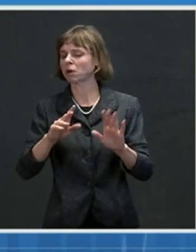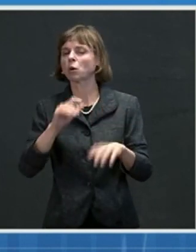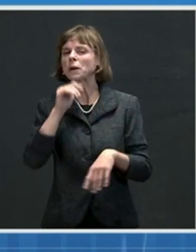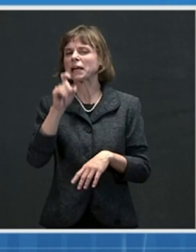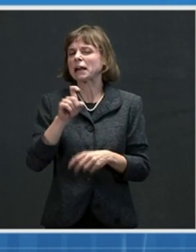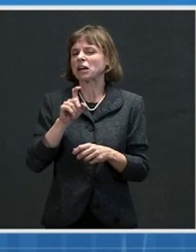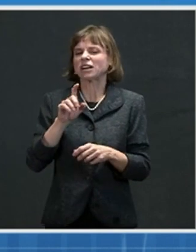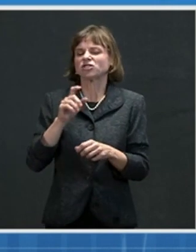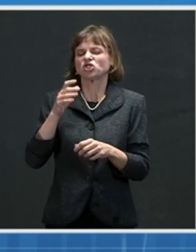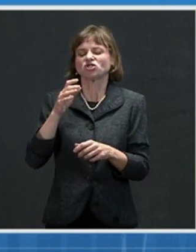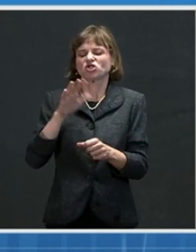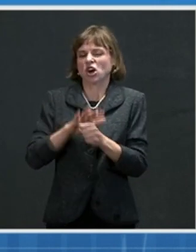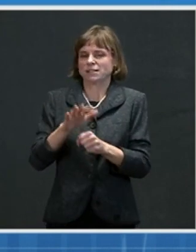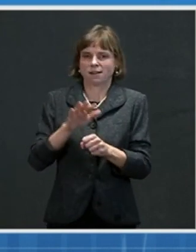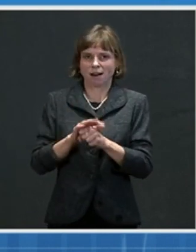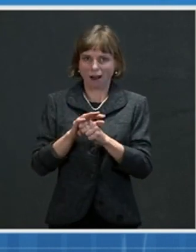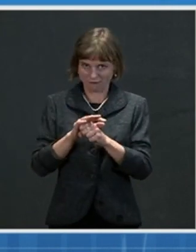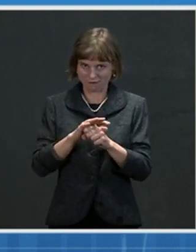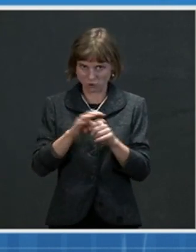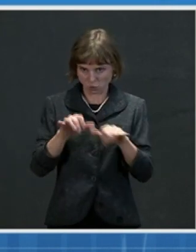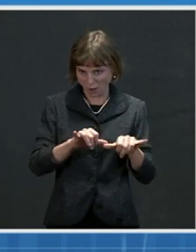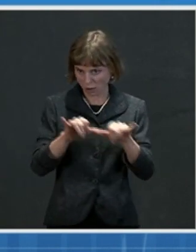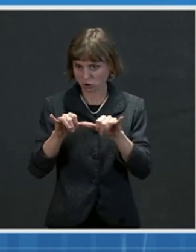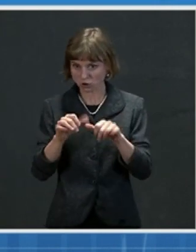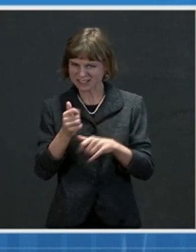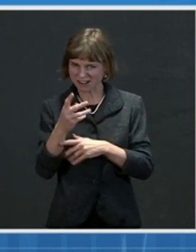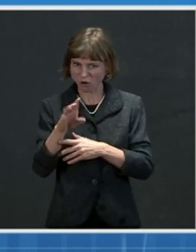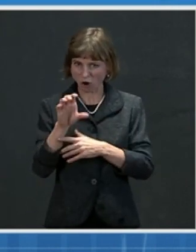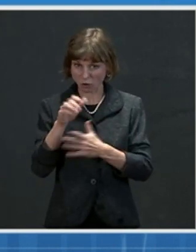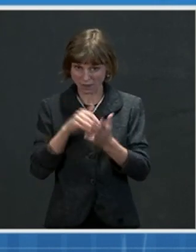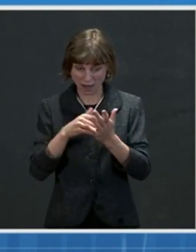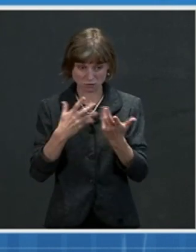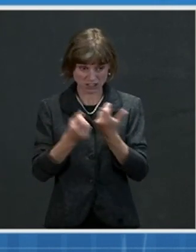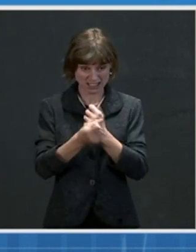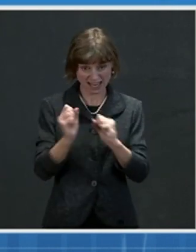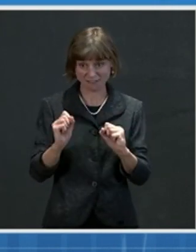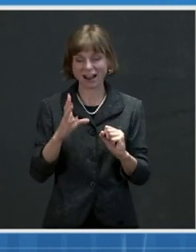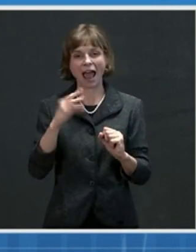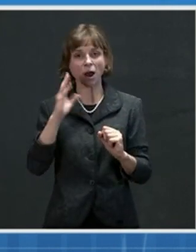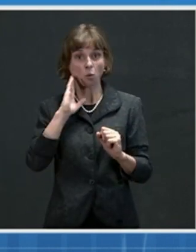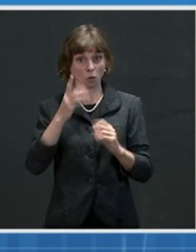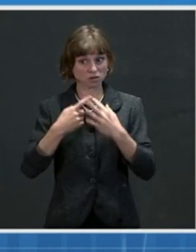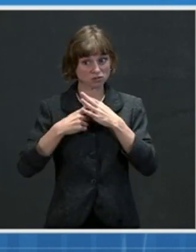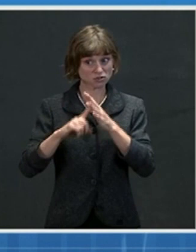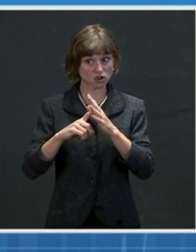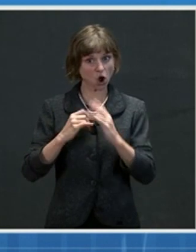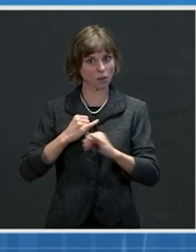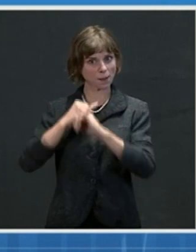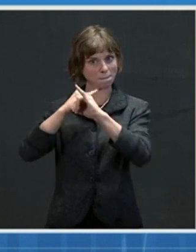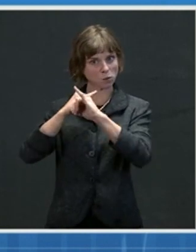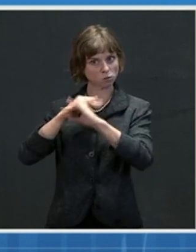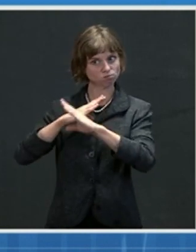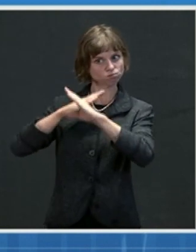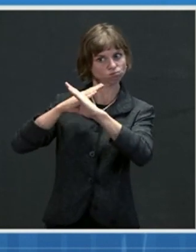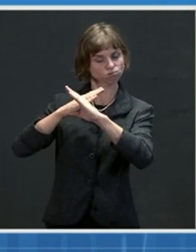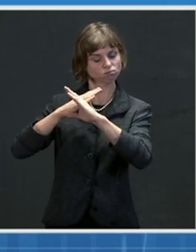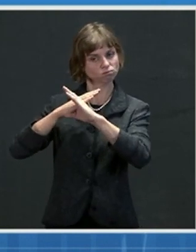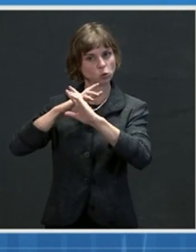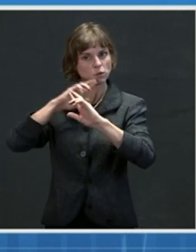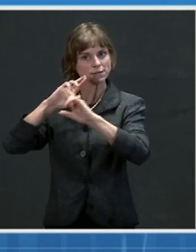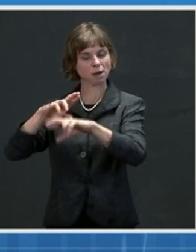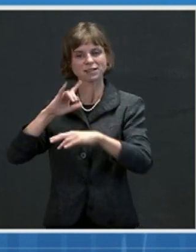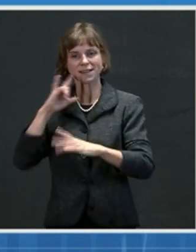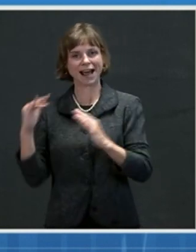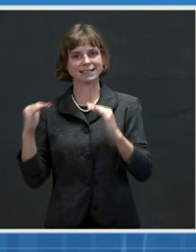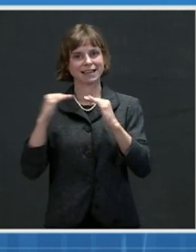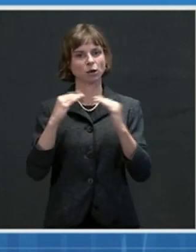thousands, for safety and whether or not we induce an immune response that is equivalent to the immune response that